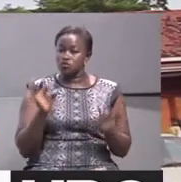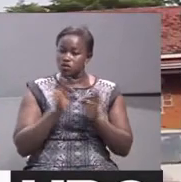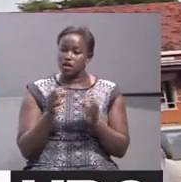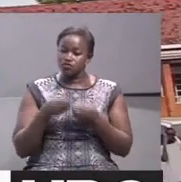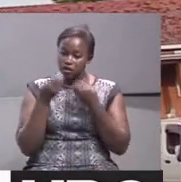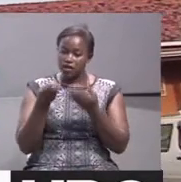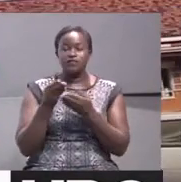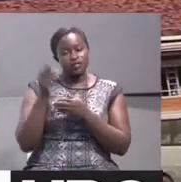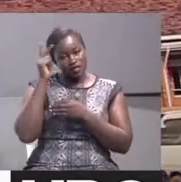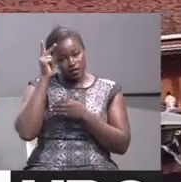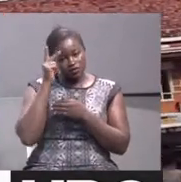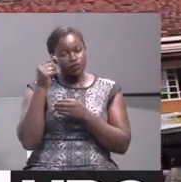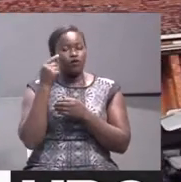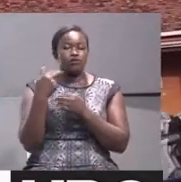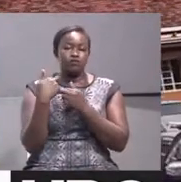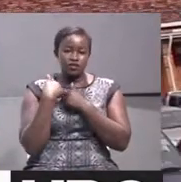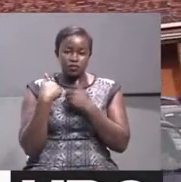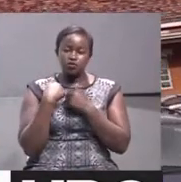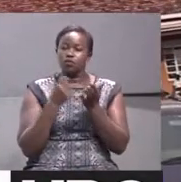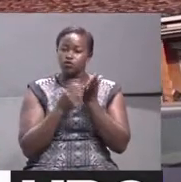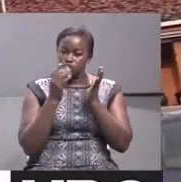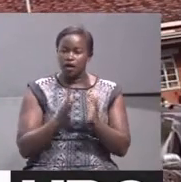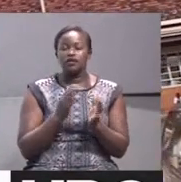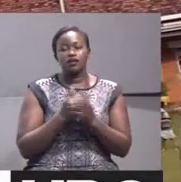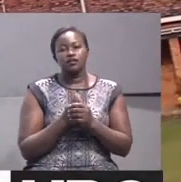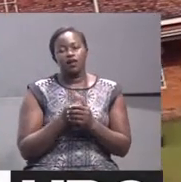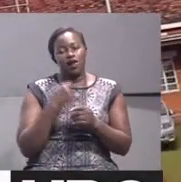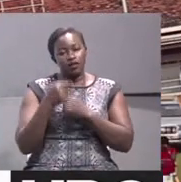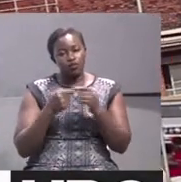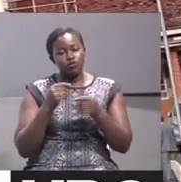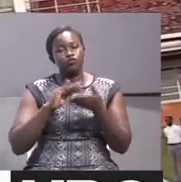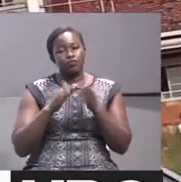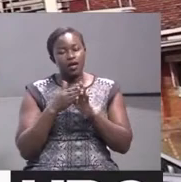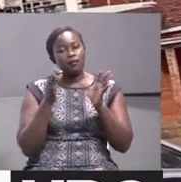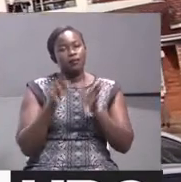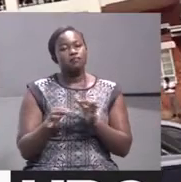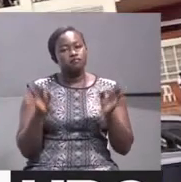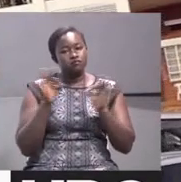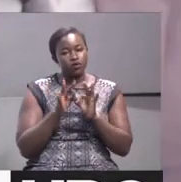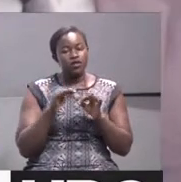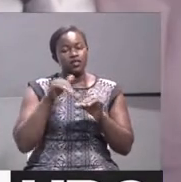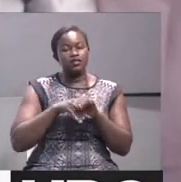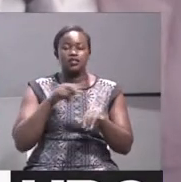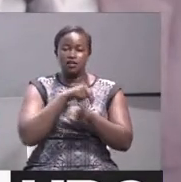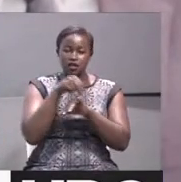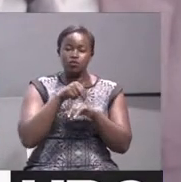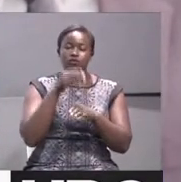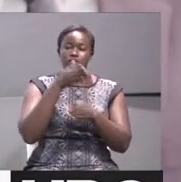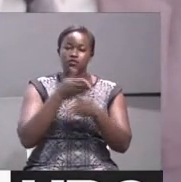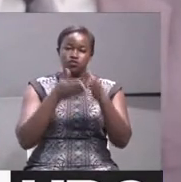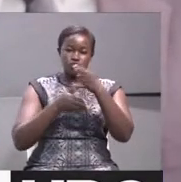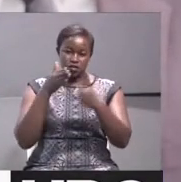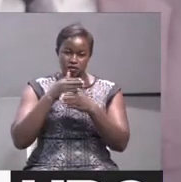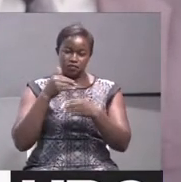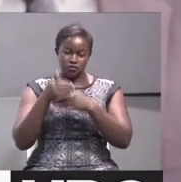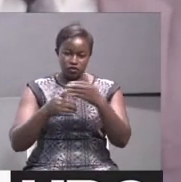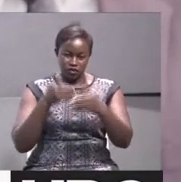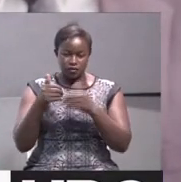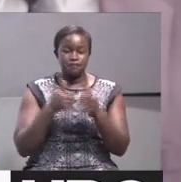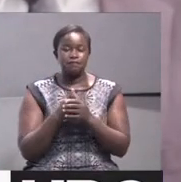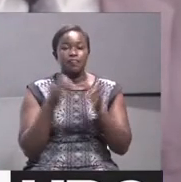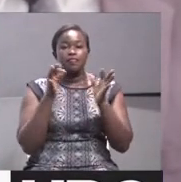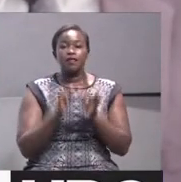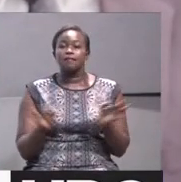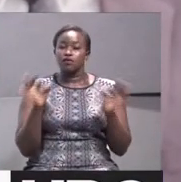responsible citizens to propel them into formidable agents in the nation-building process. It's important to invest in